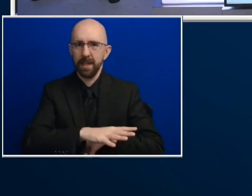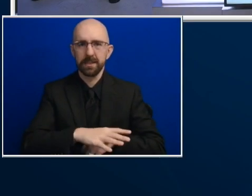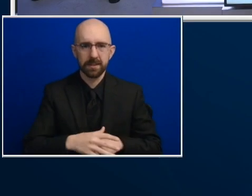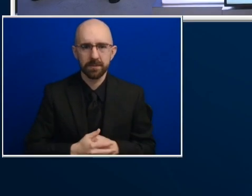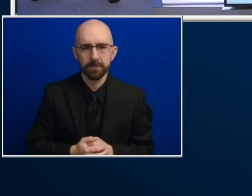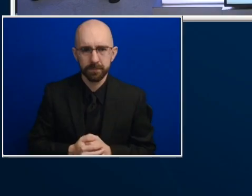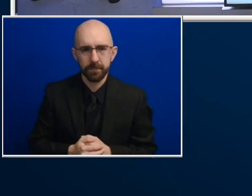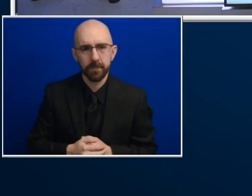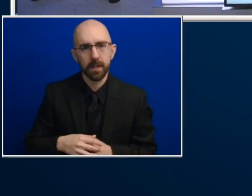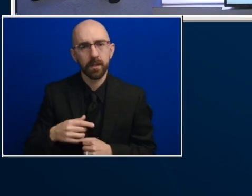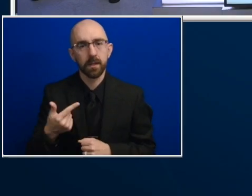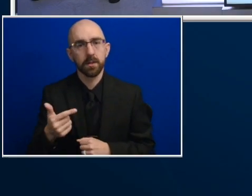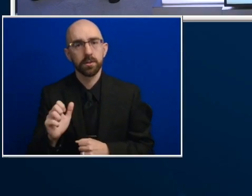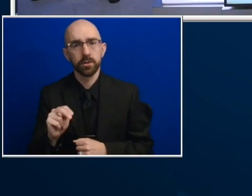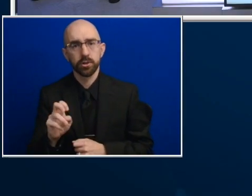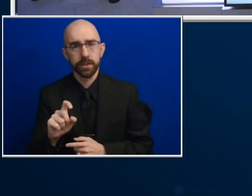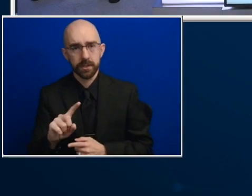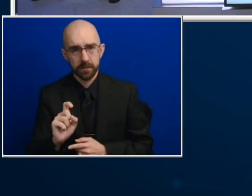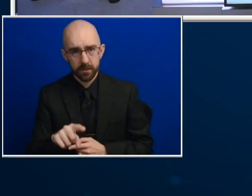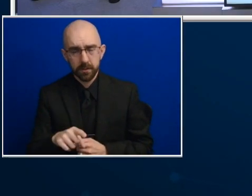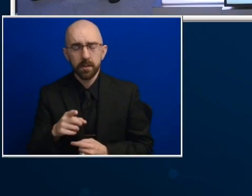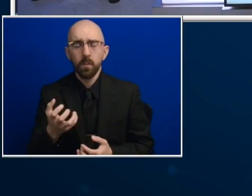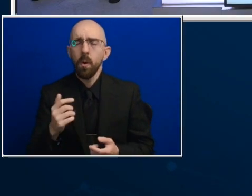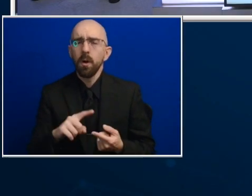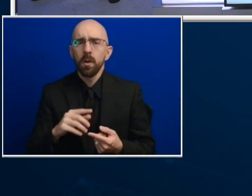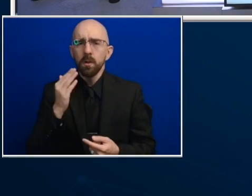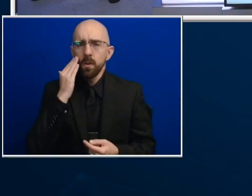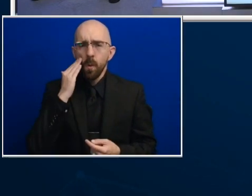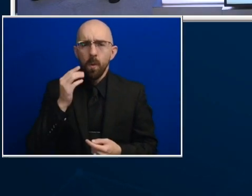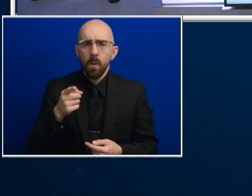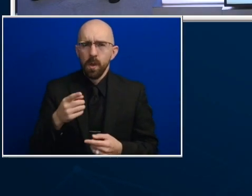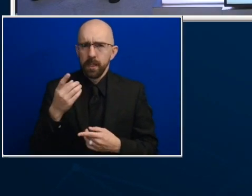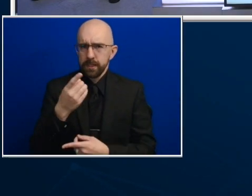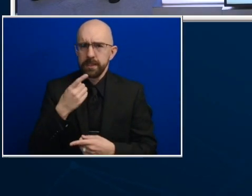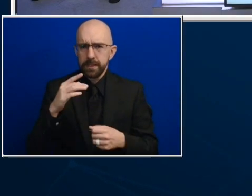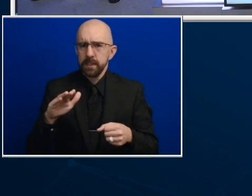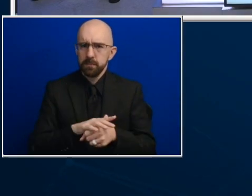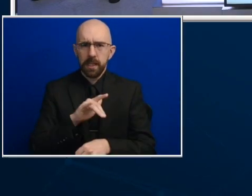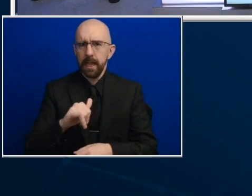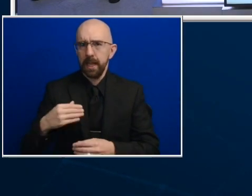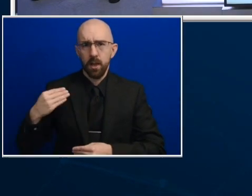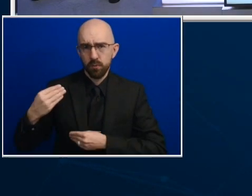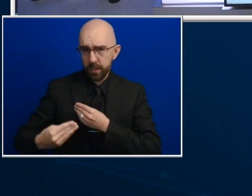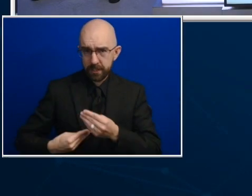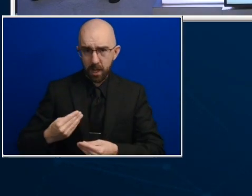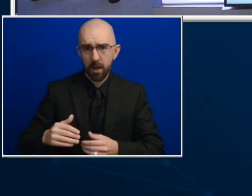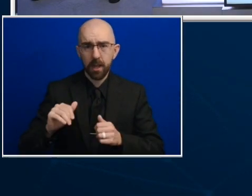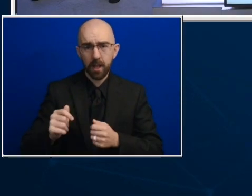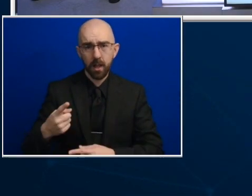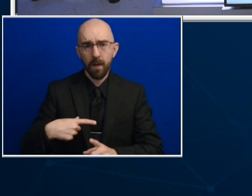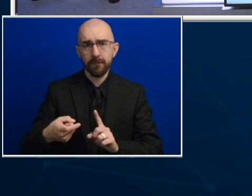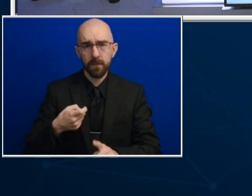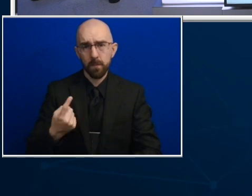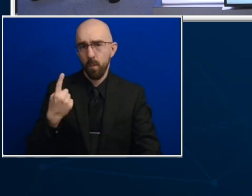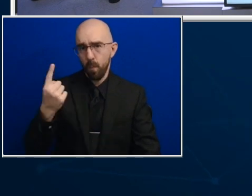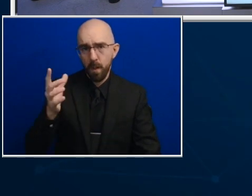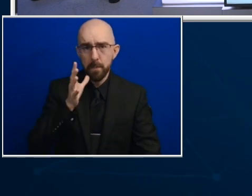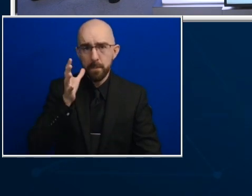Jean Reardon has a question. Jean wants to know, is this disease totally hereditary? Does it come from just one